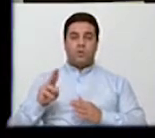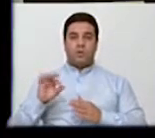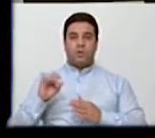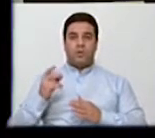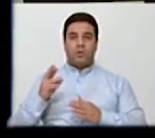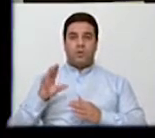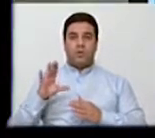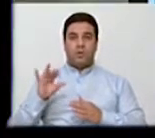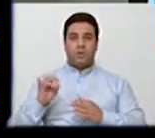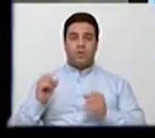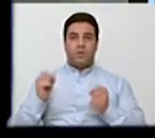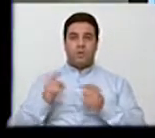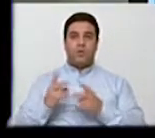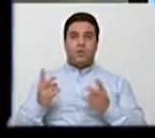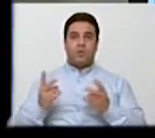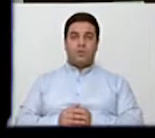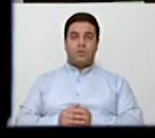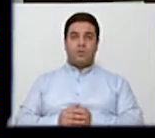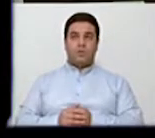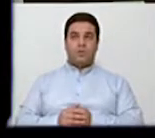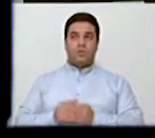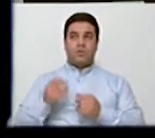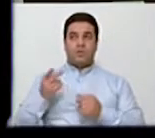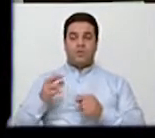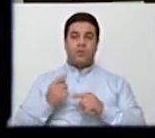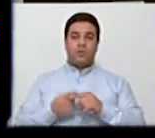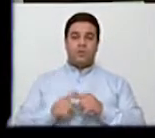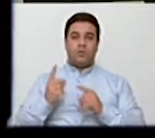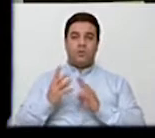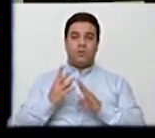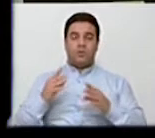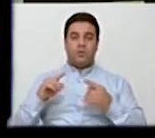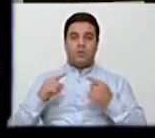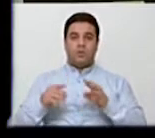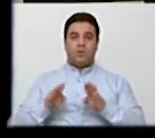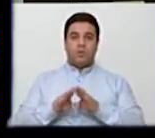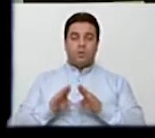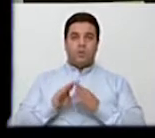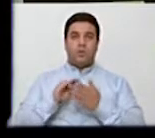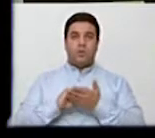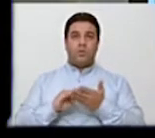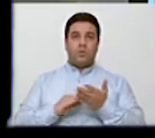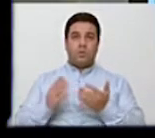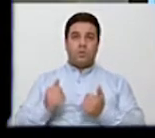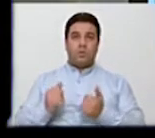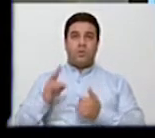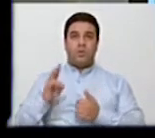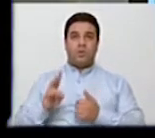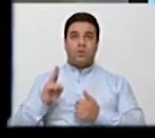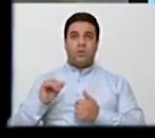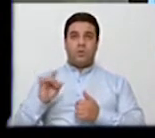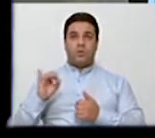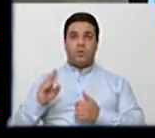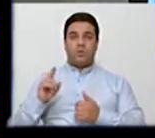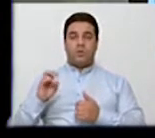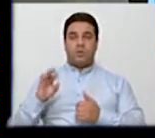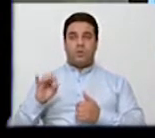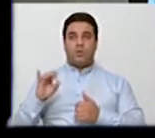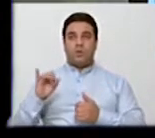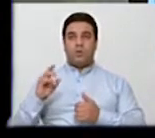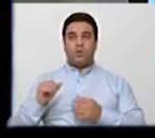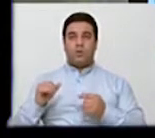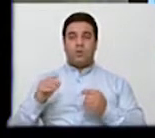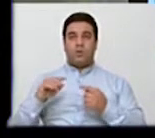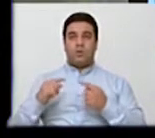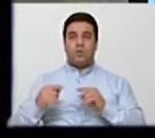konsentratsiyasini aniqlashimiz kerak. Buning uchun dastlab reaksiya tenglamasini yozib olamiz. Natriy karbonatning xlorid kislota bilan